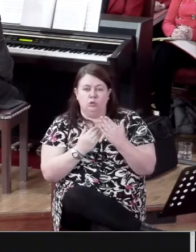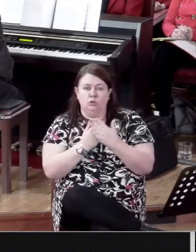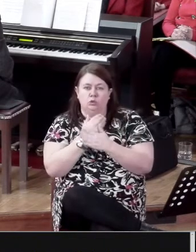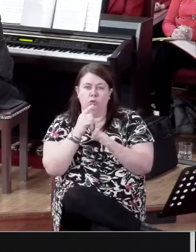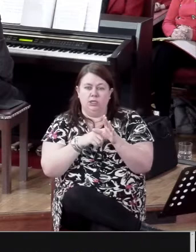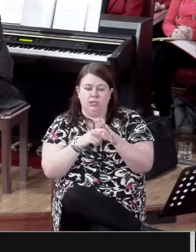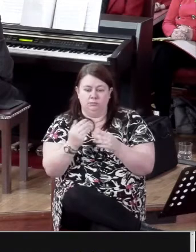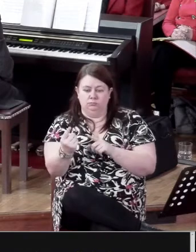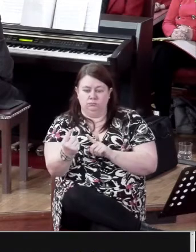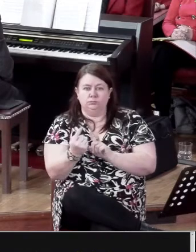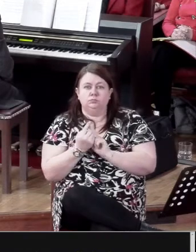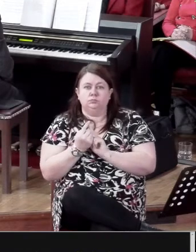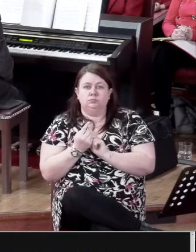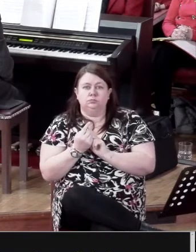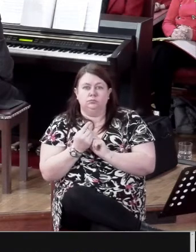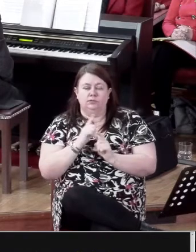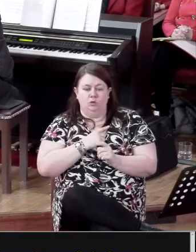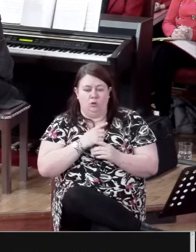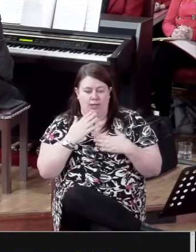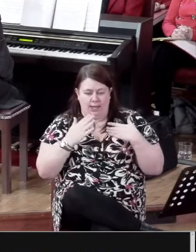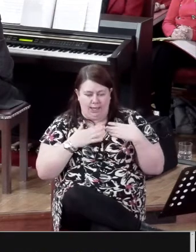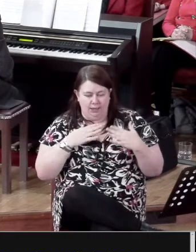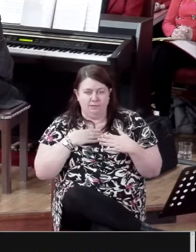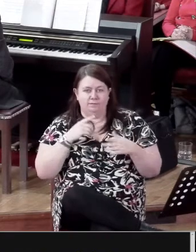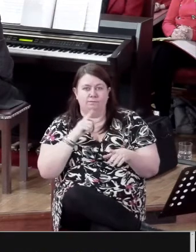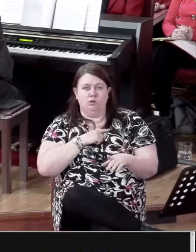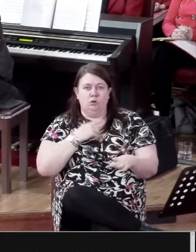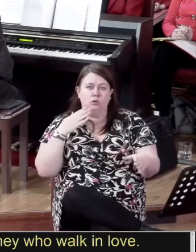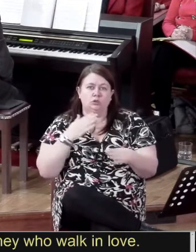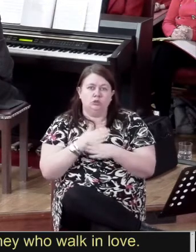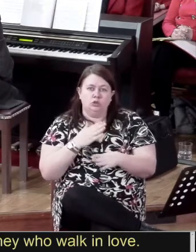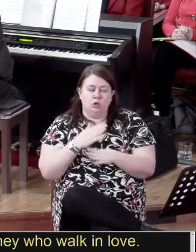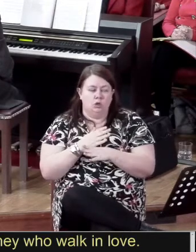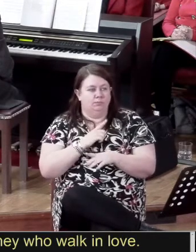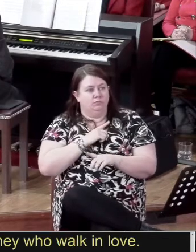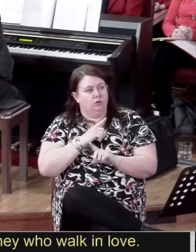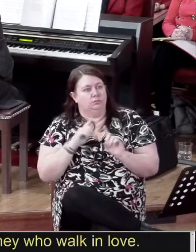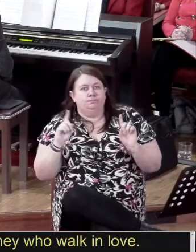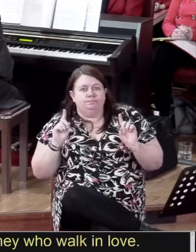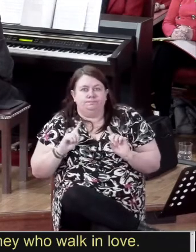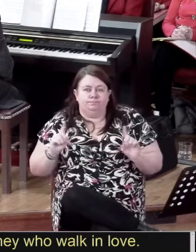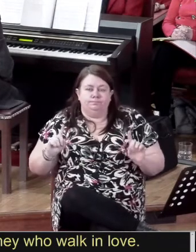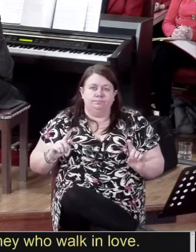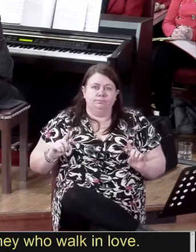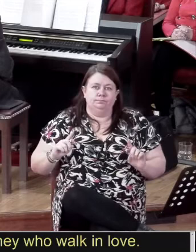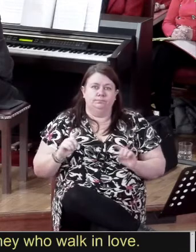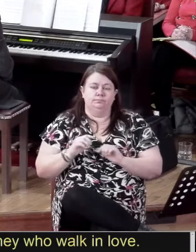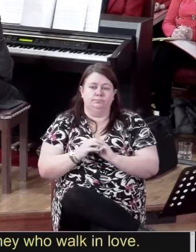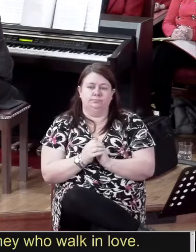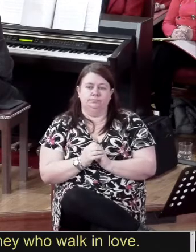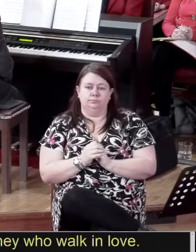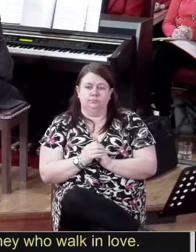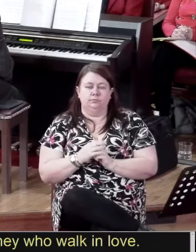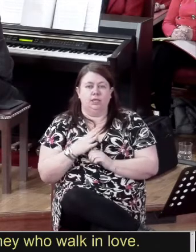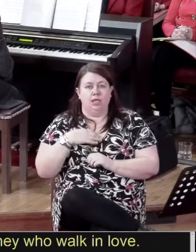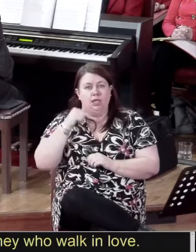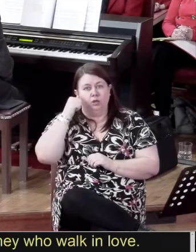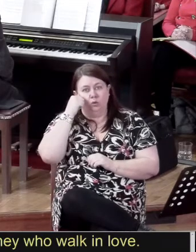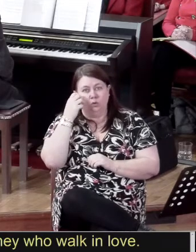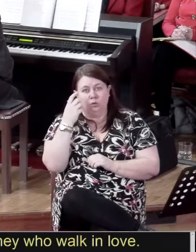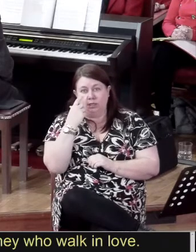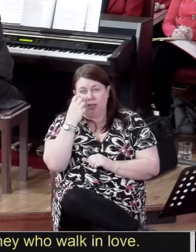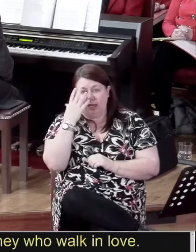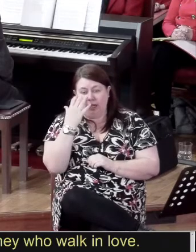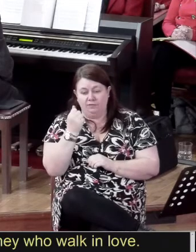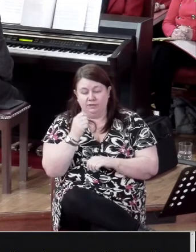health. We do know that for some, the time of Advent brings forward times of sadness, perhaps